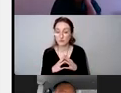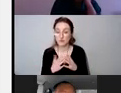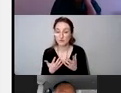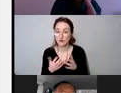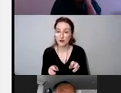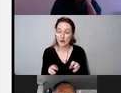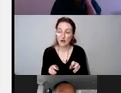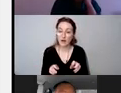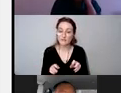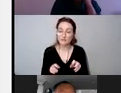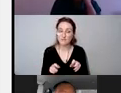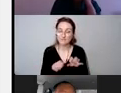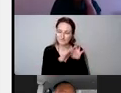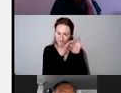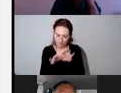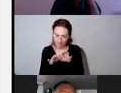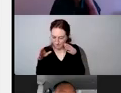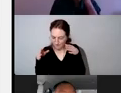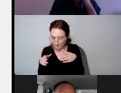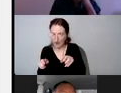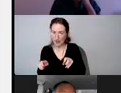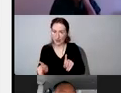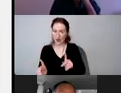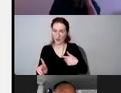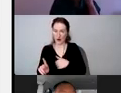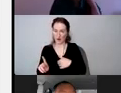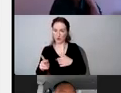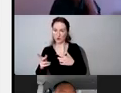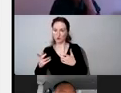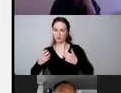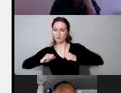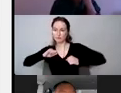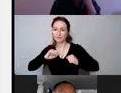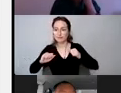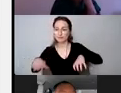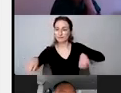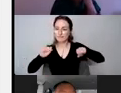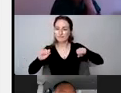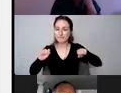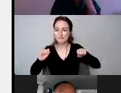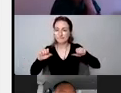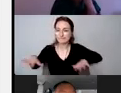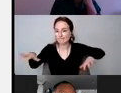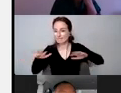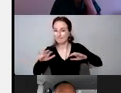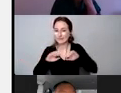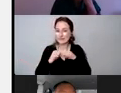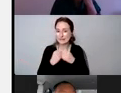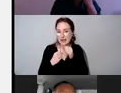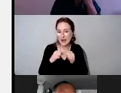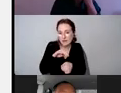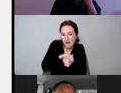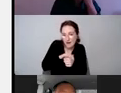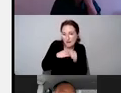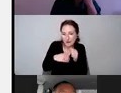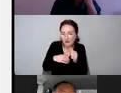allowing ourselves to take space in society. Like this one I really